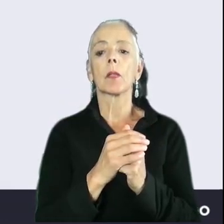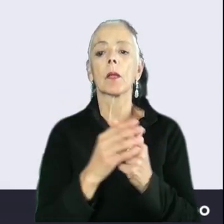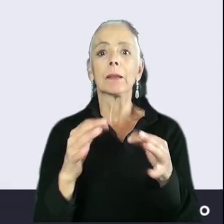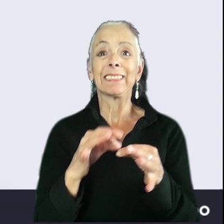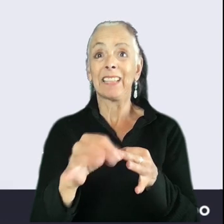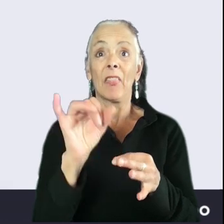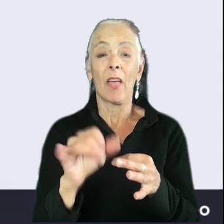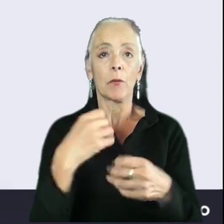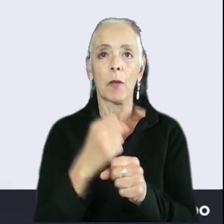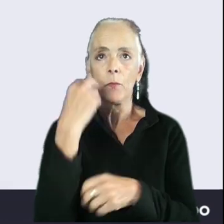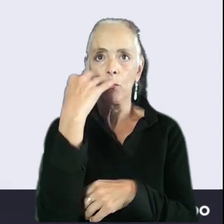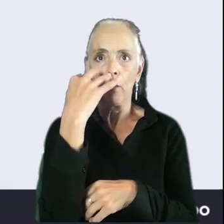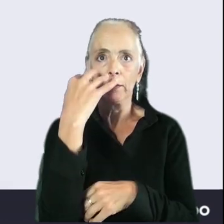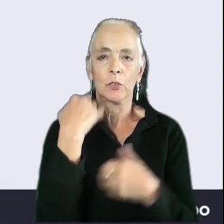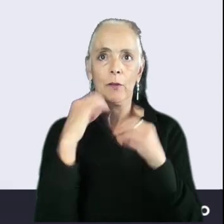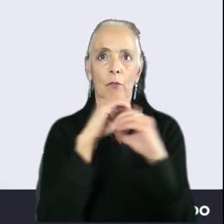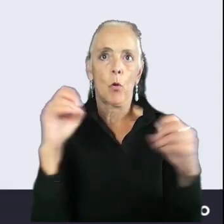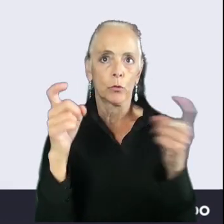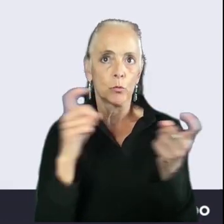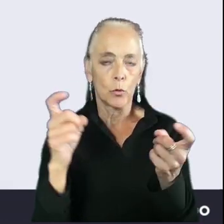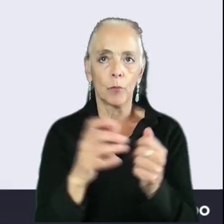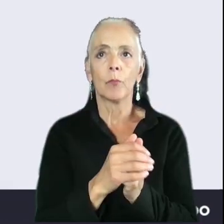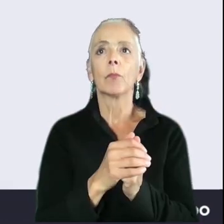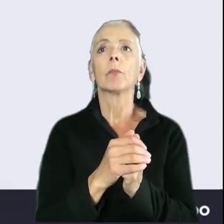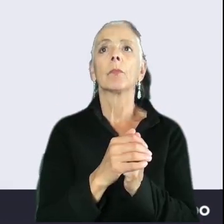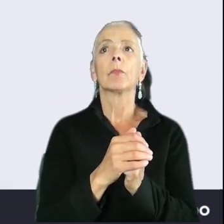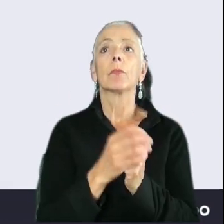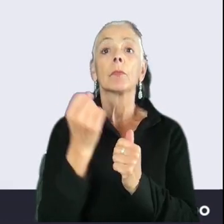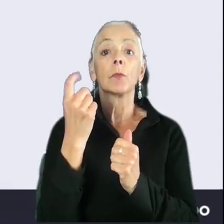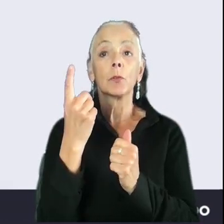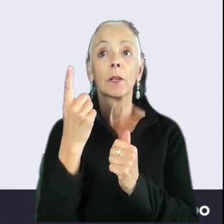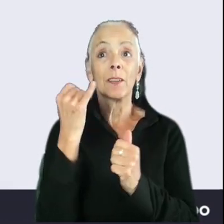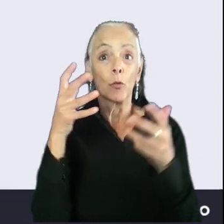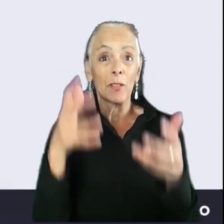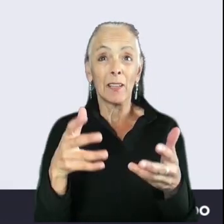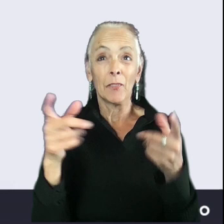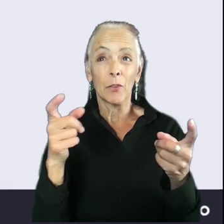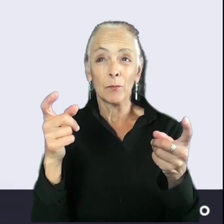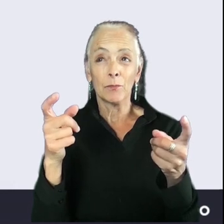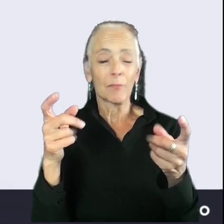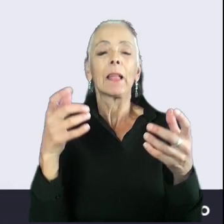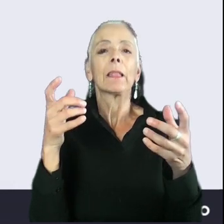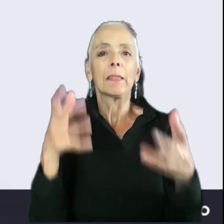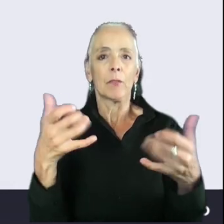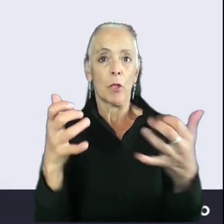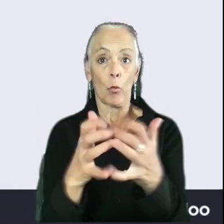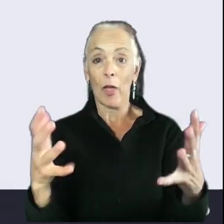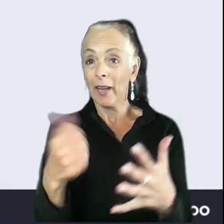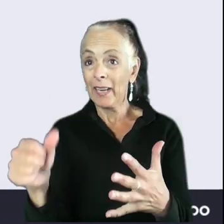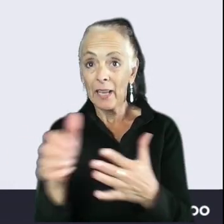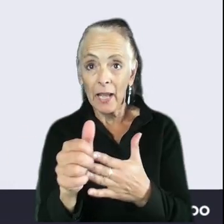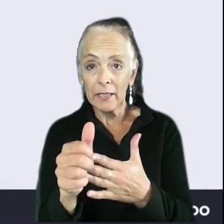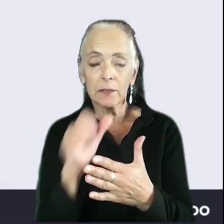make the player crazy to have zero control in the game but leaving uh the player without any guidance it's also not an option